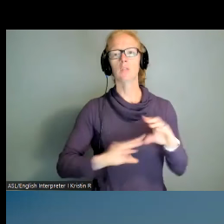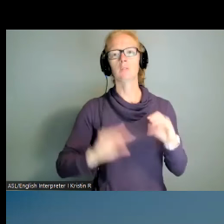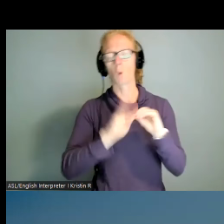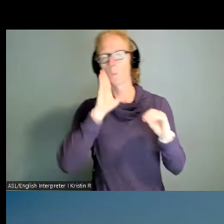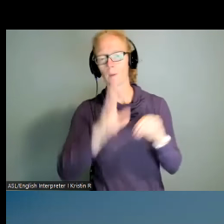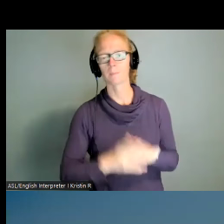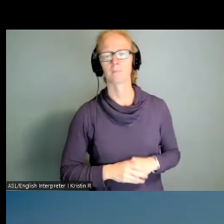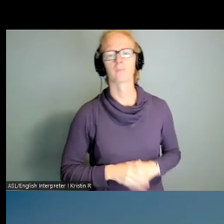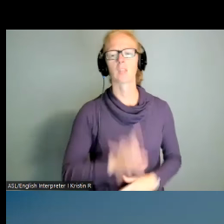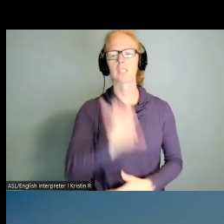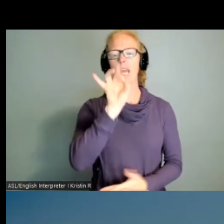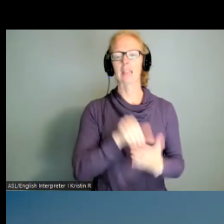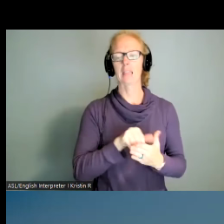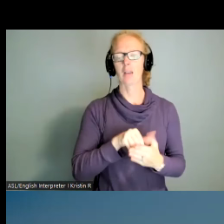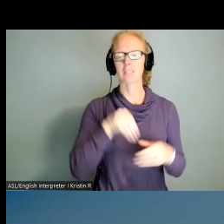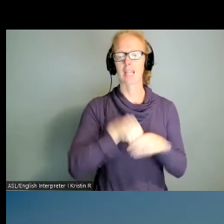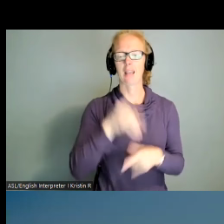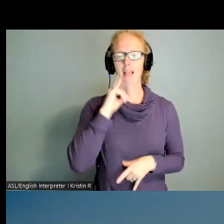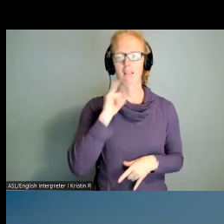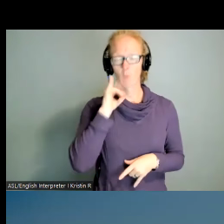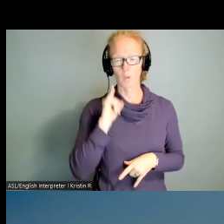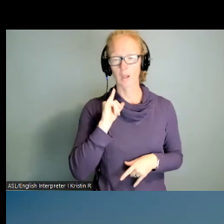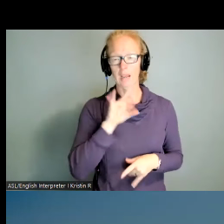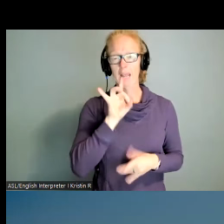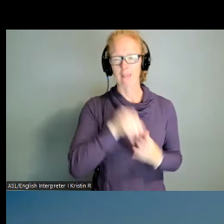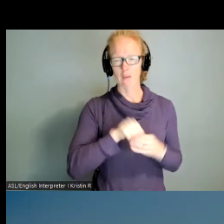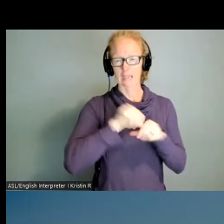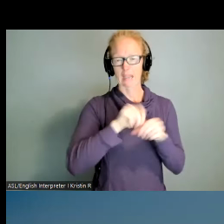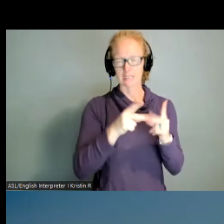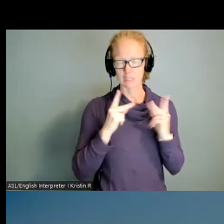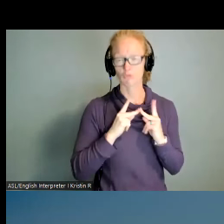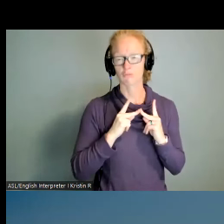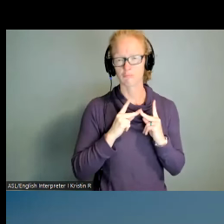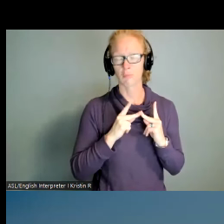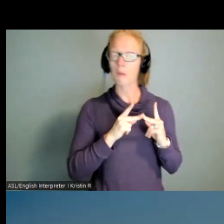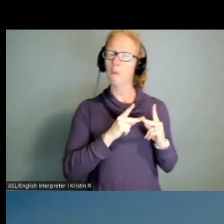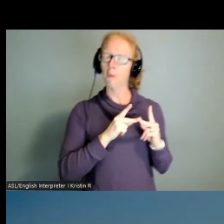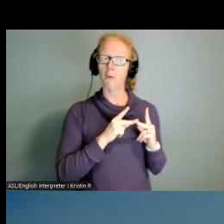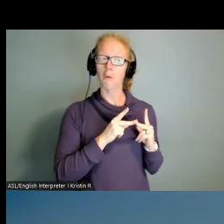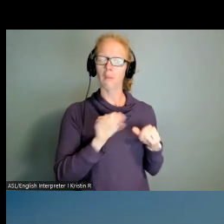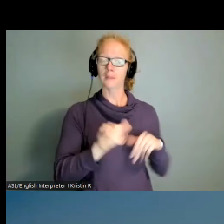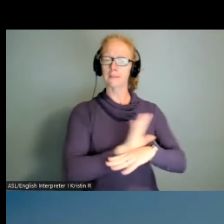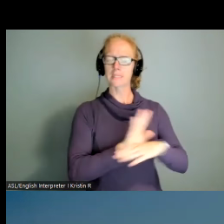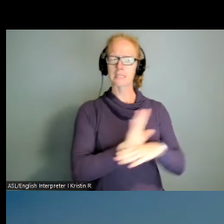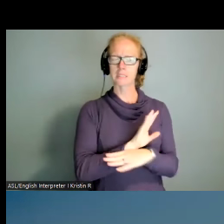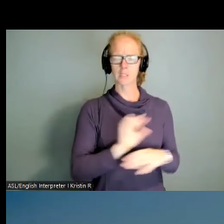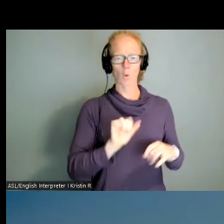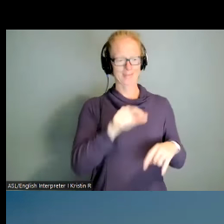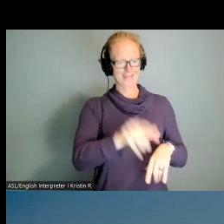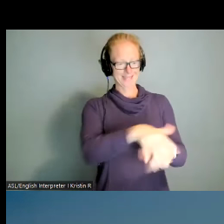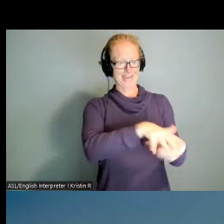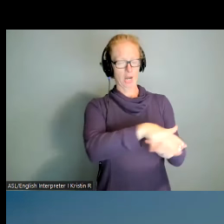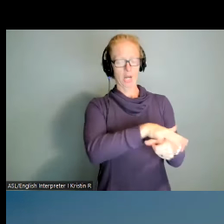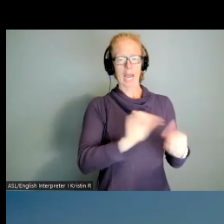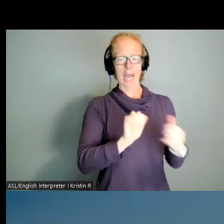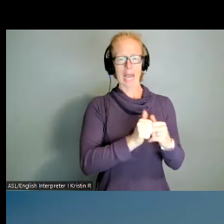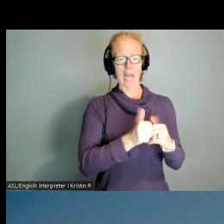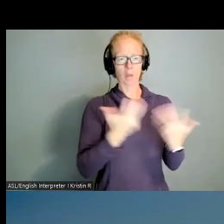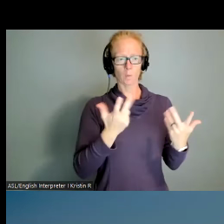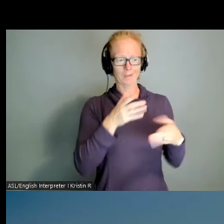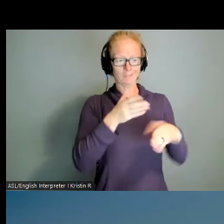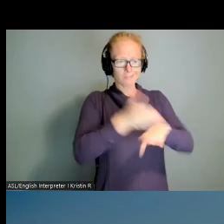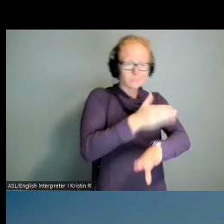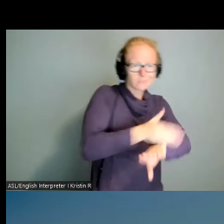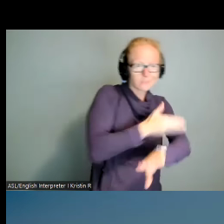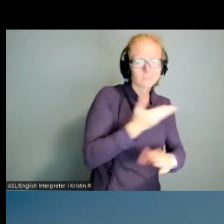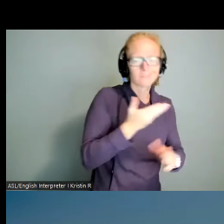gas stations in California currently, and as some of these go out of business, there's an opportunity to think about how to repurpose these former gas stations.